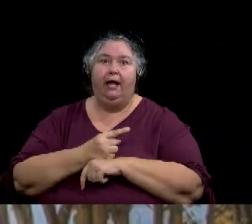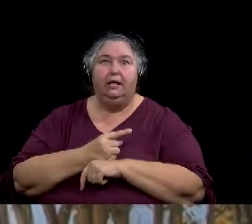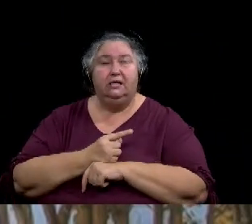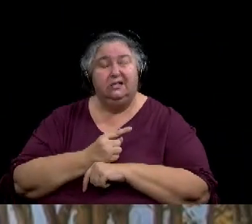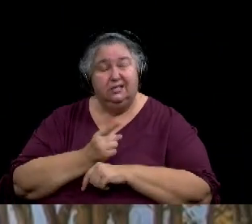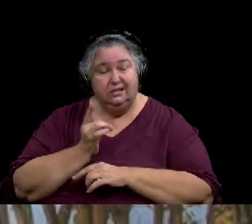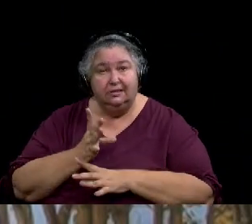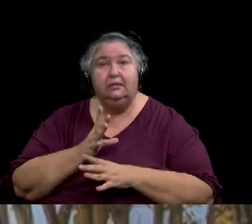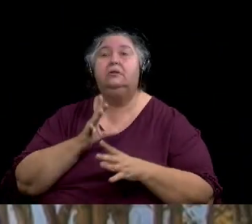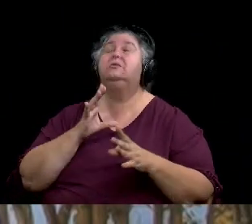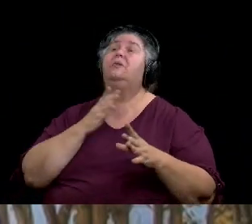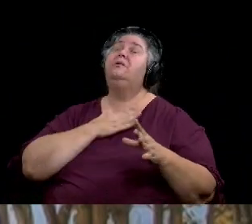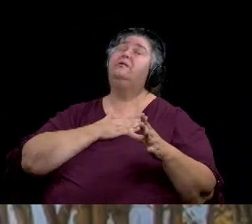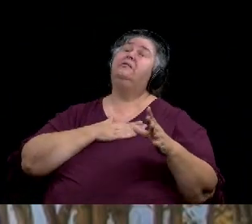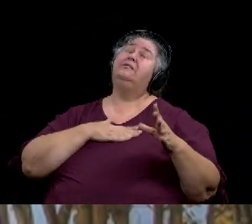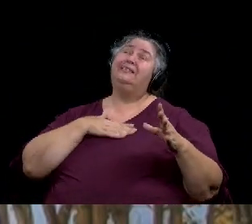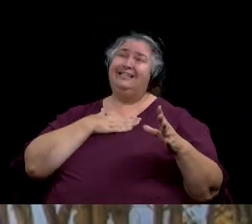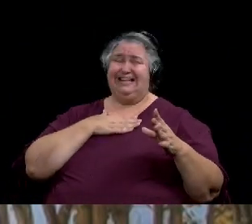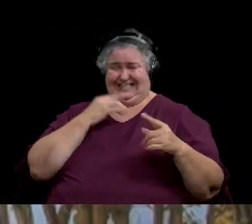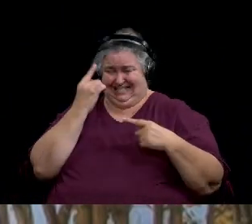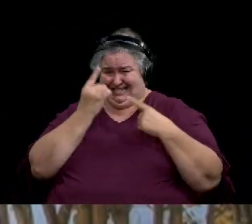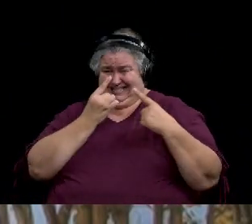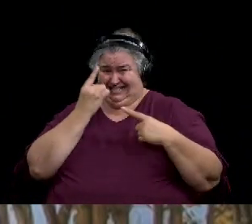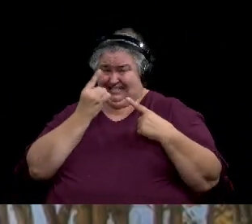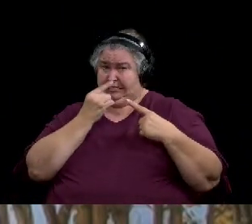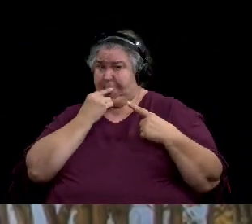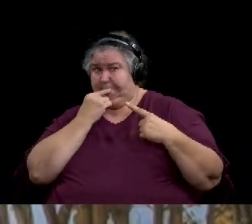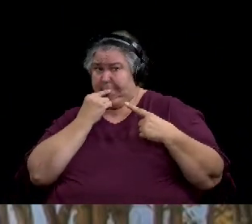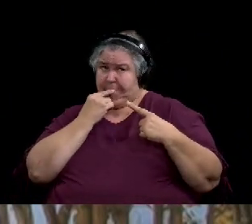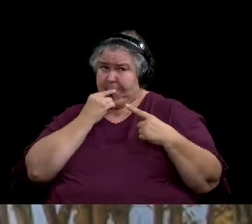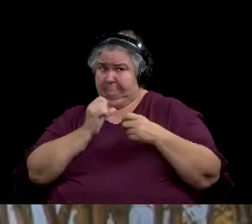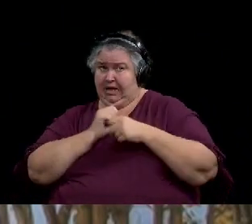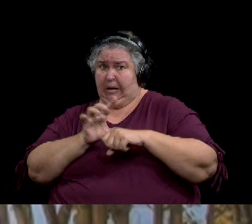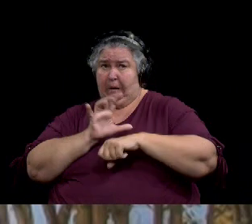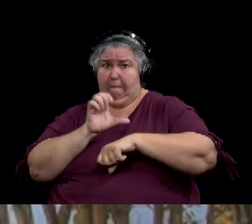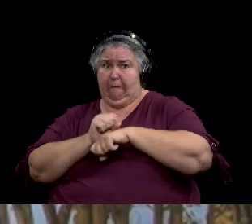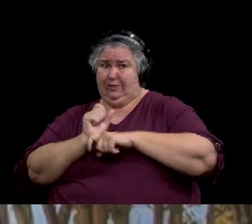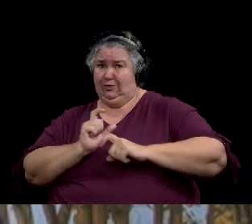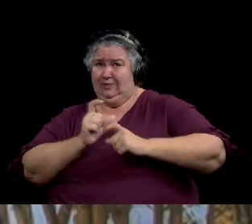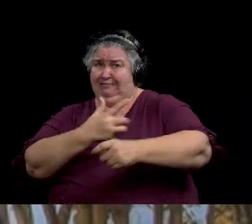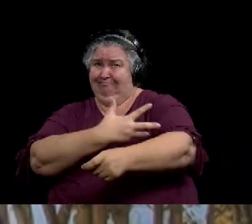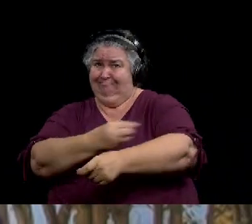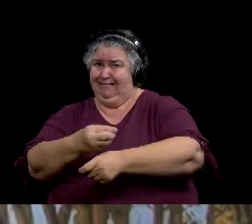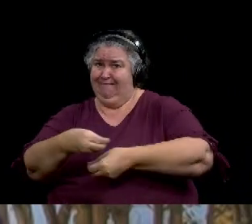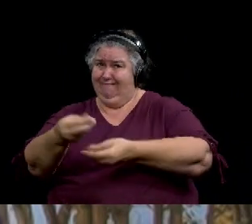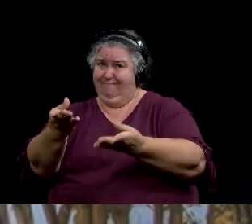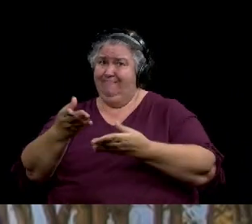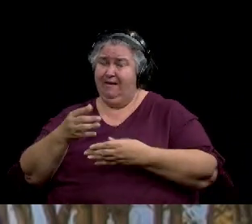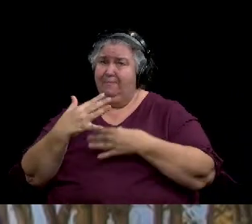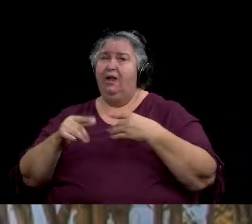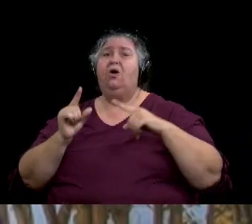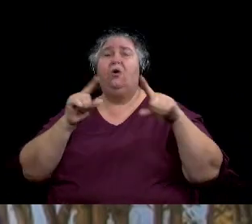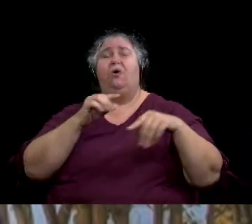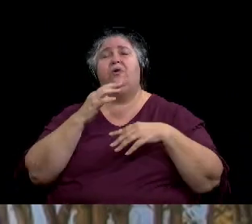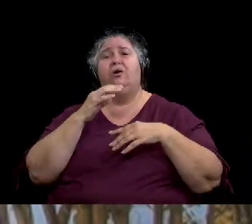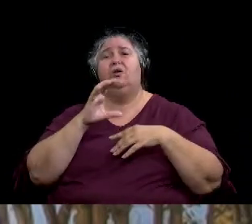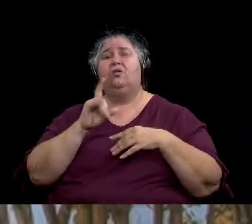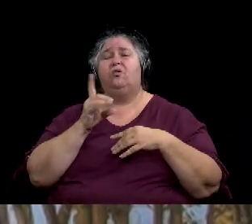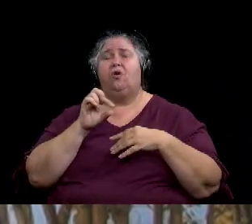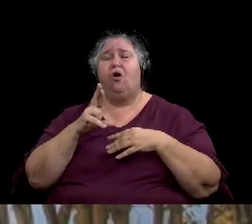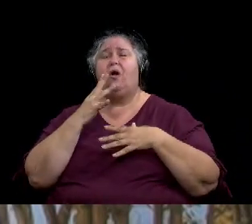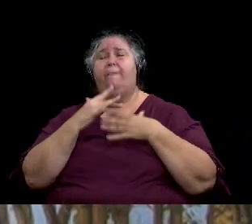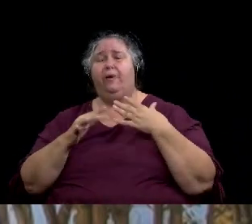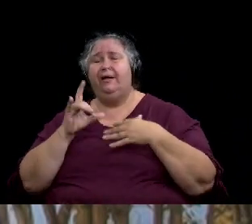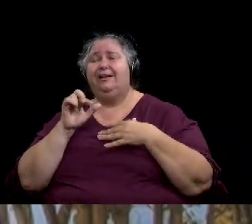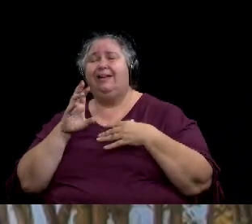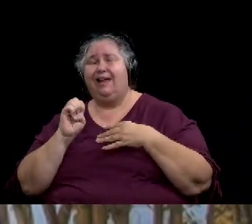Please give serious consideration to making an appointment today to give blood by going to carterbloodcare.org and clicking